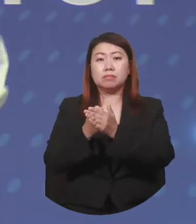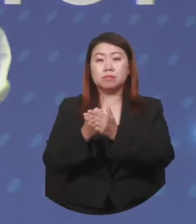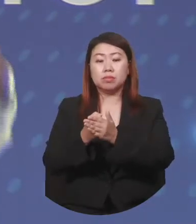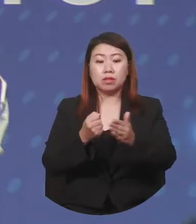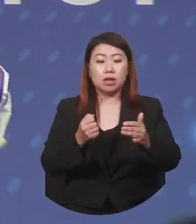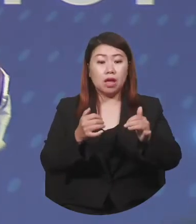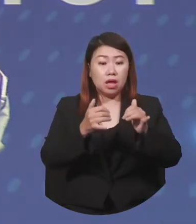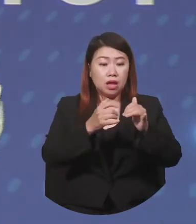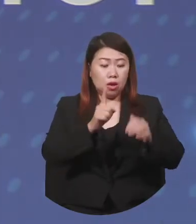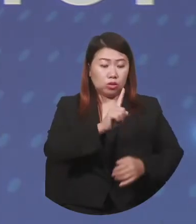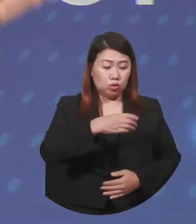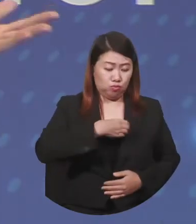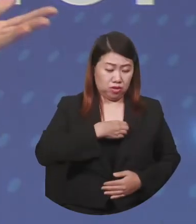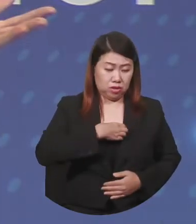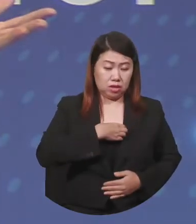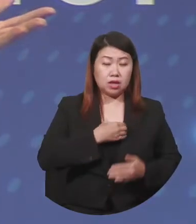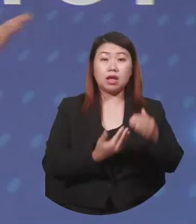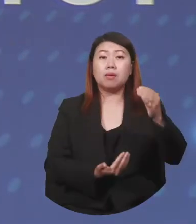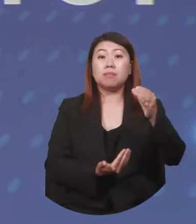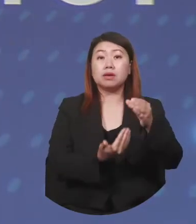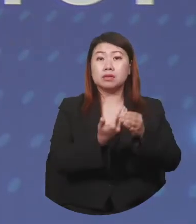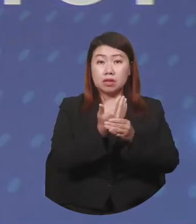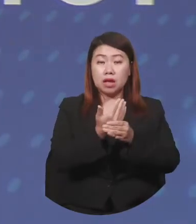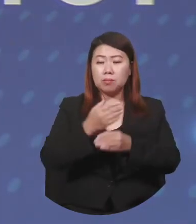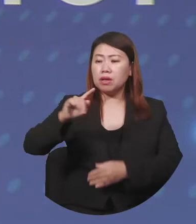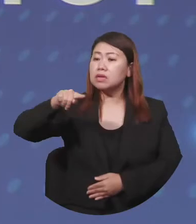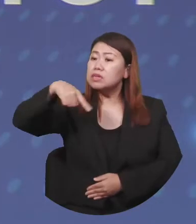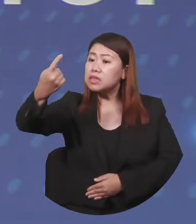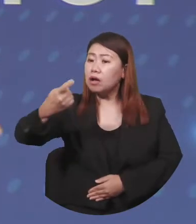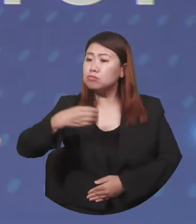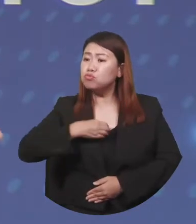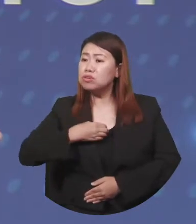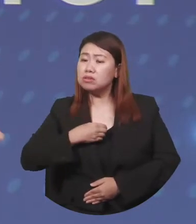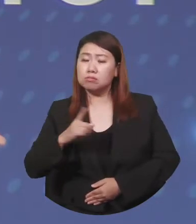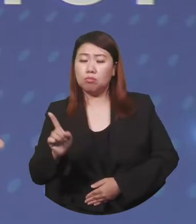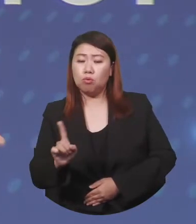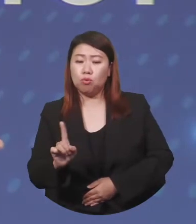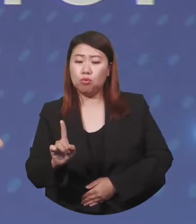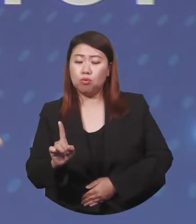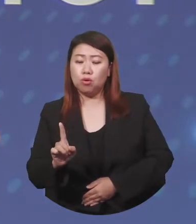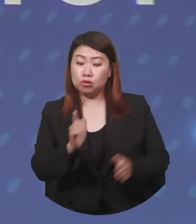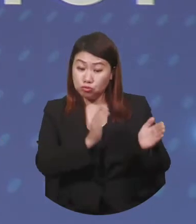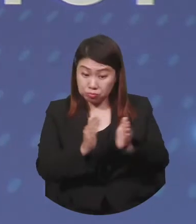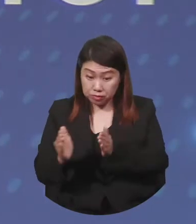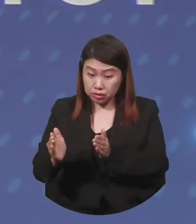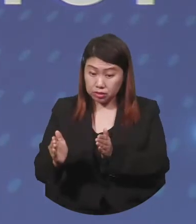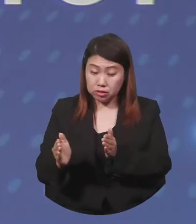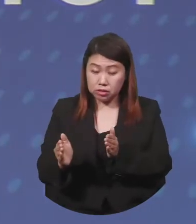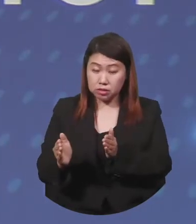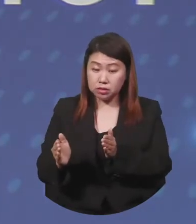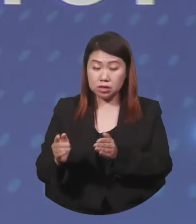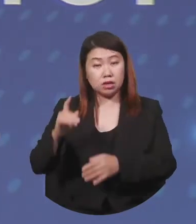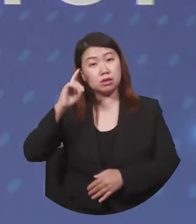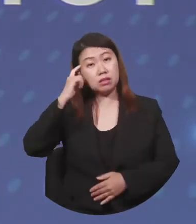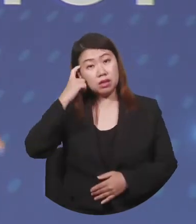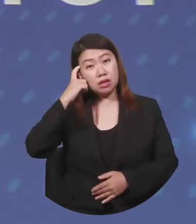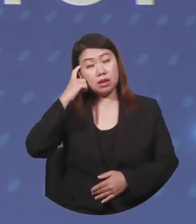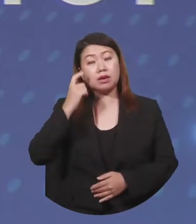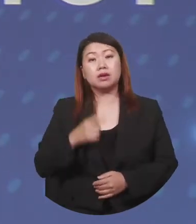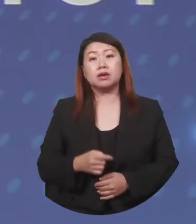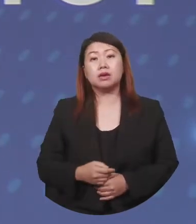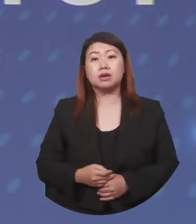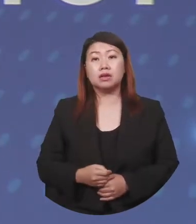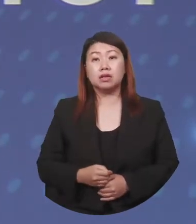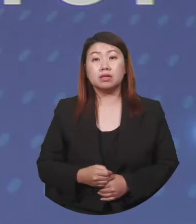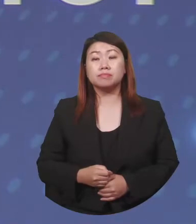for what is next. So you can identify this as different underlying visions or different underlying interests.